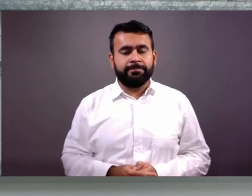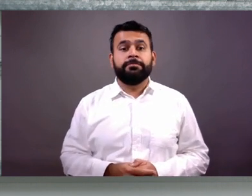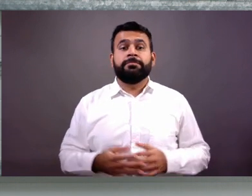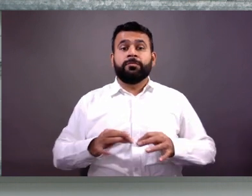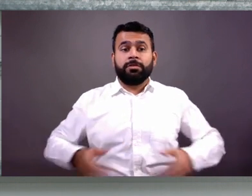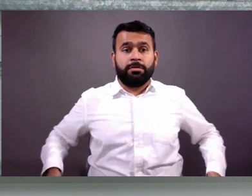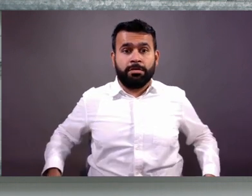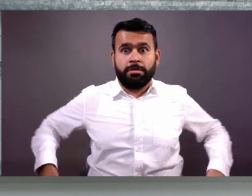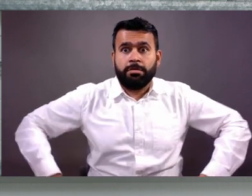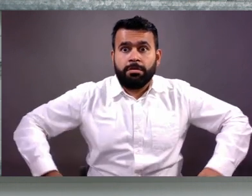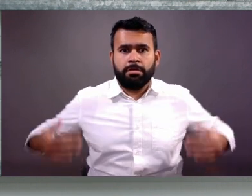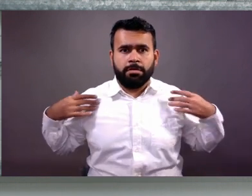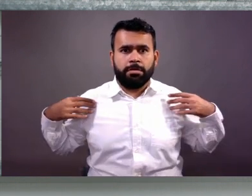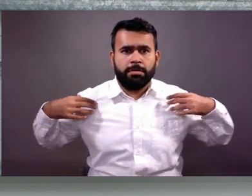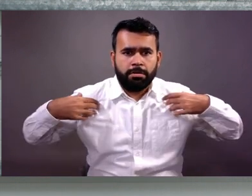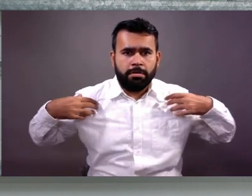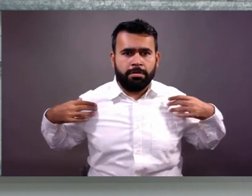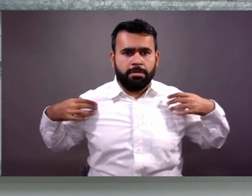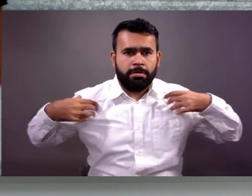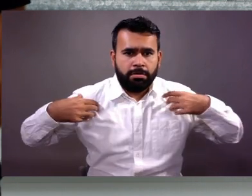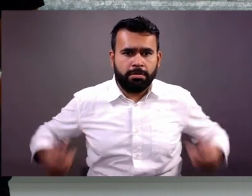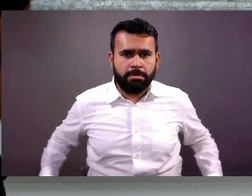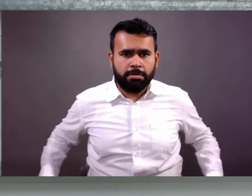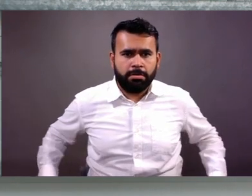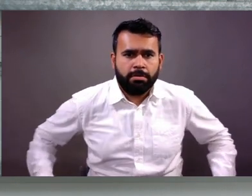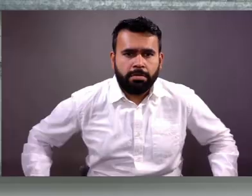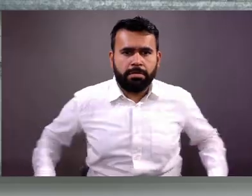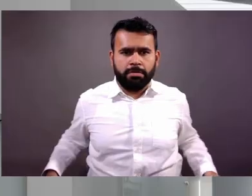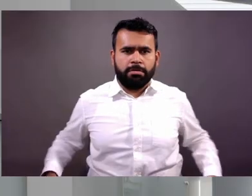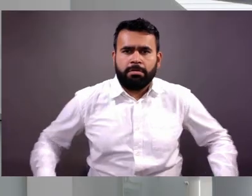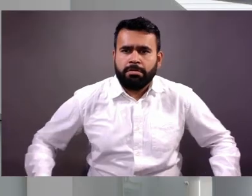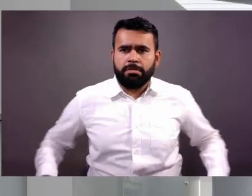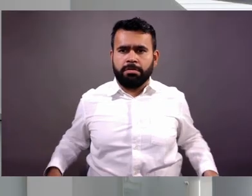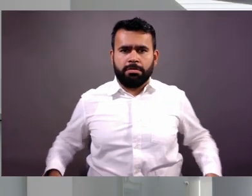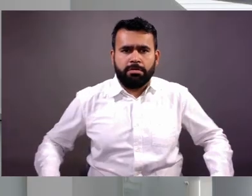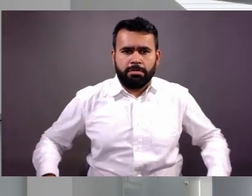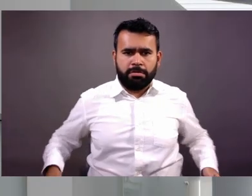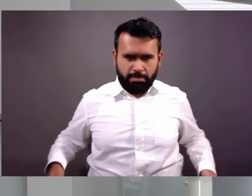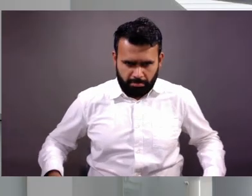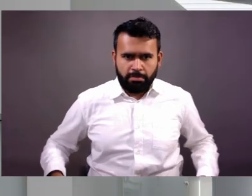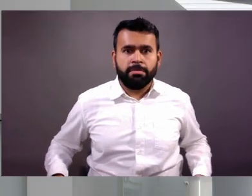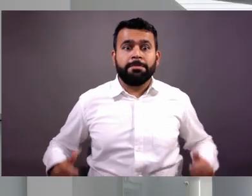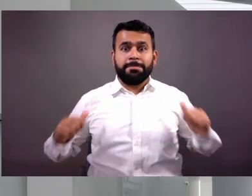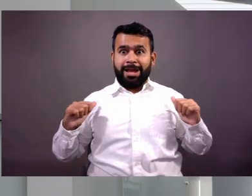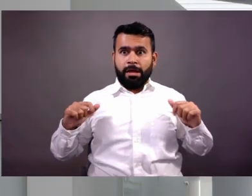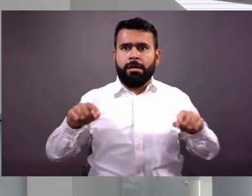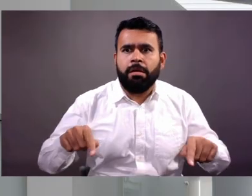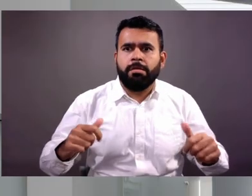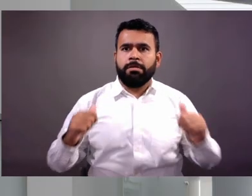and the arms coming forward. So when the back groove comes, I push my chair back, back,